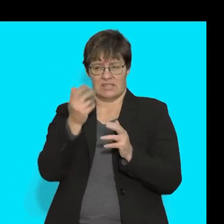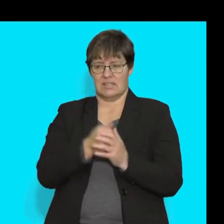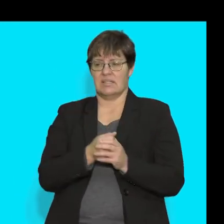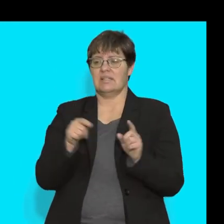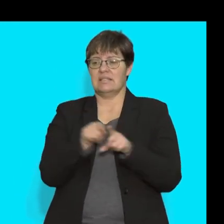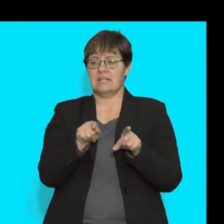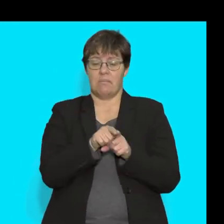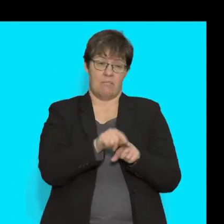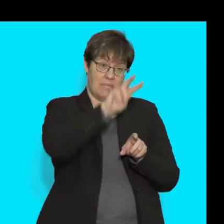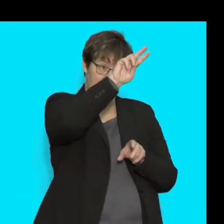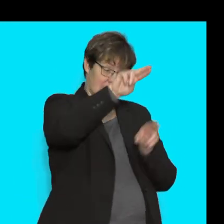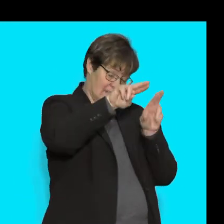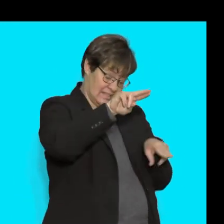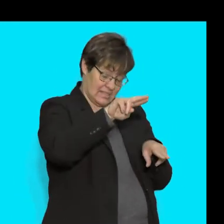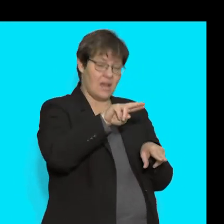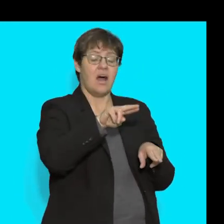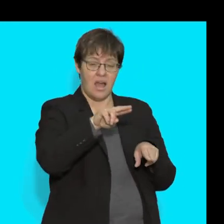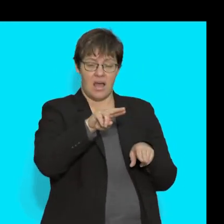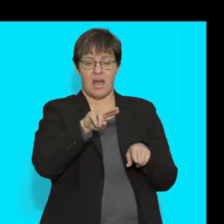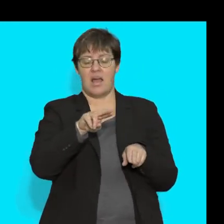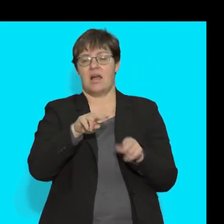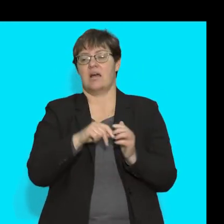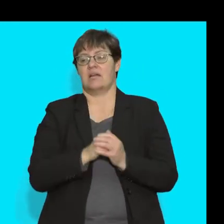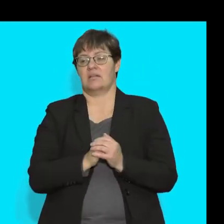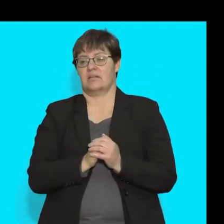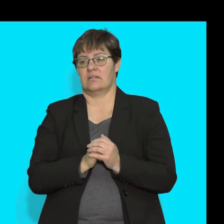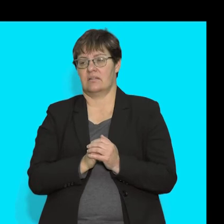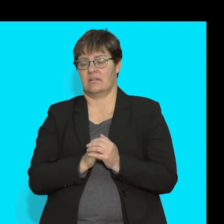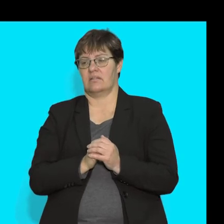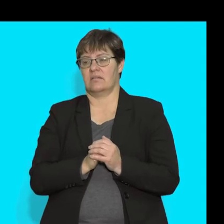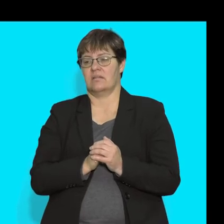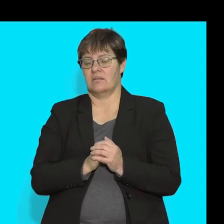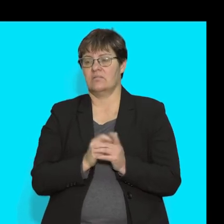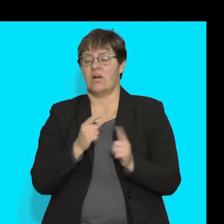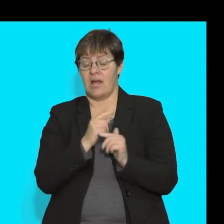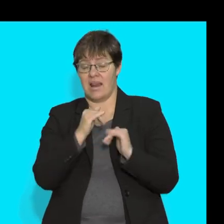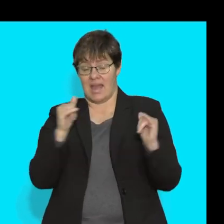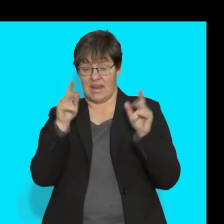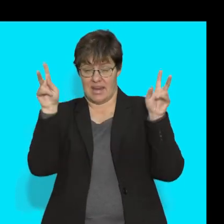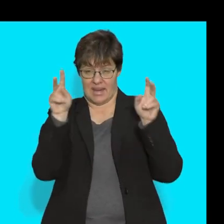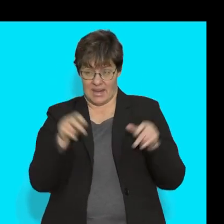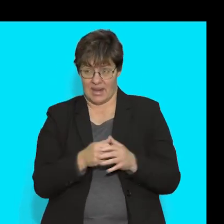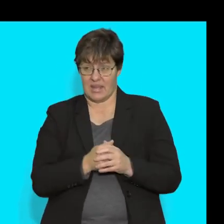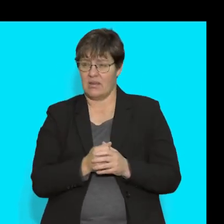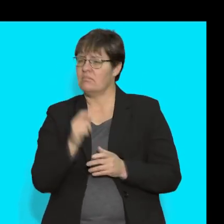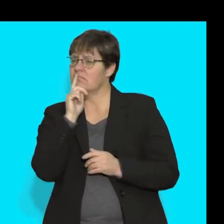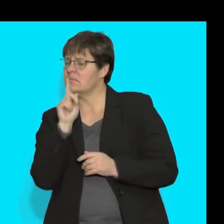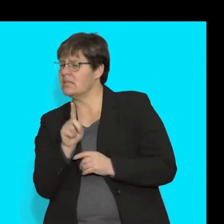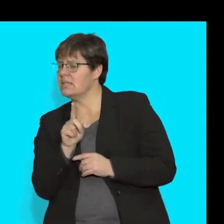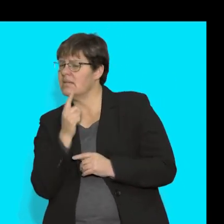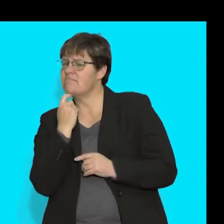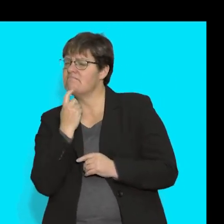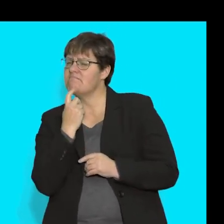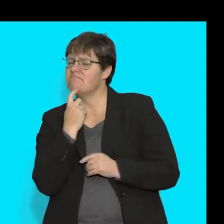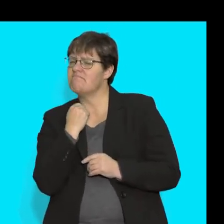there. And then also we will claim that that is equals to that, which the line segment. And then let's just